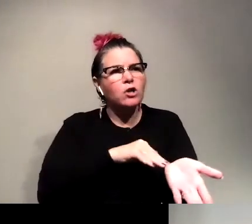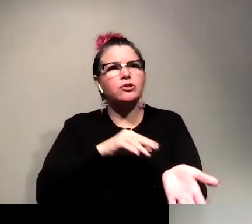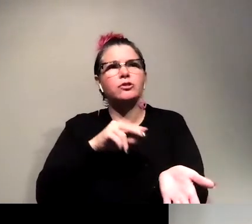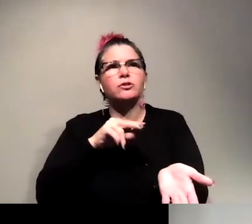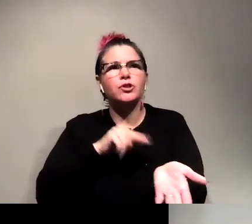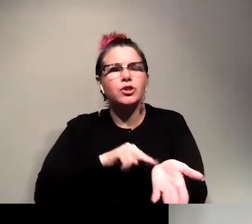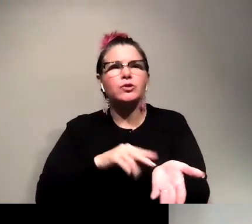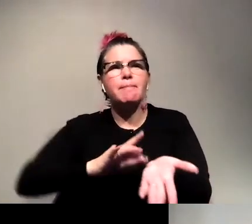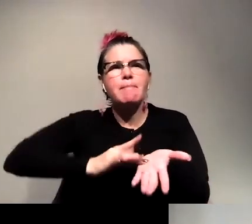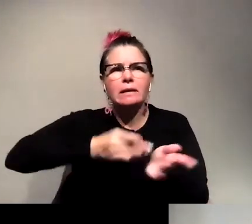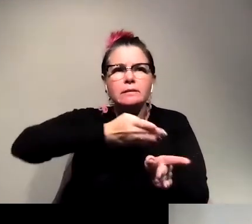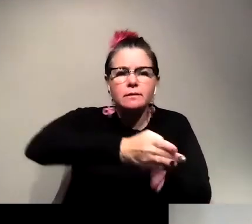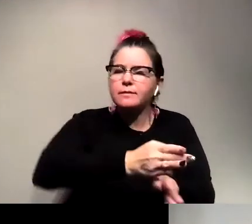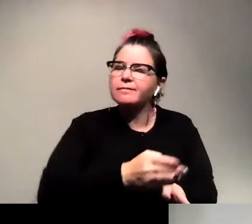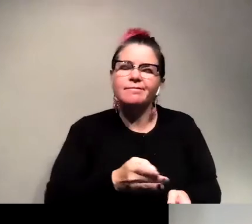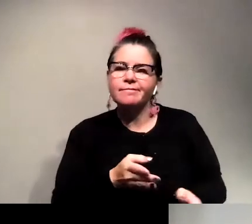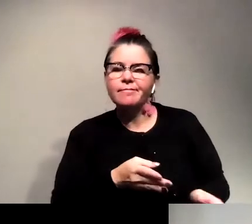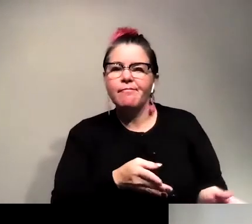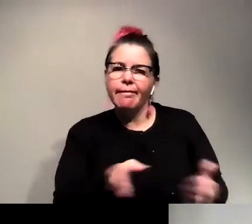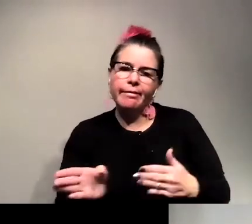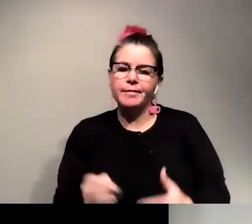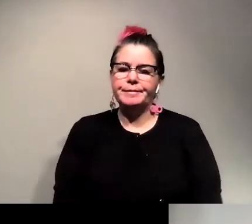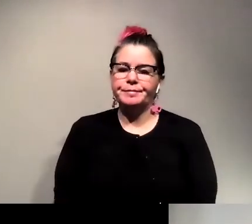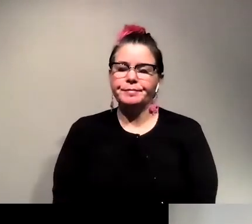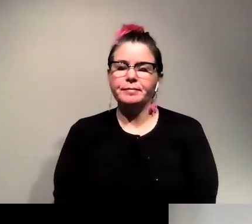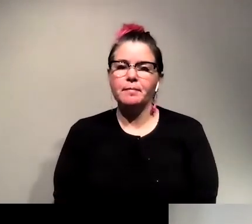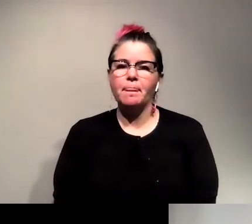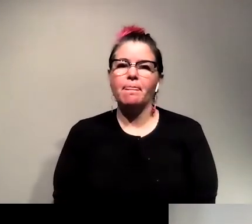medicine. And I'm a